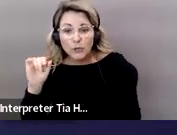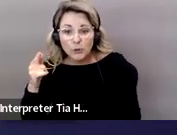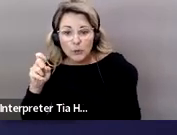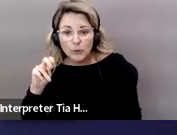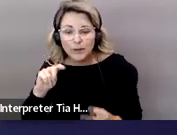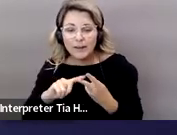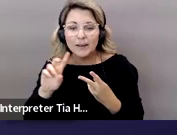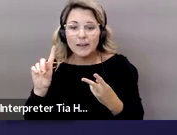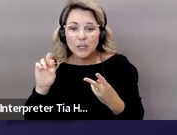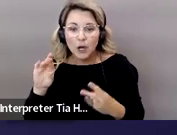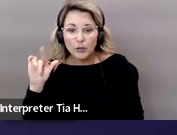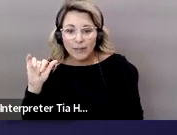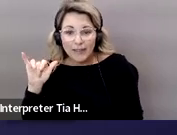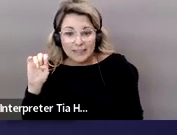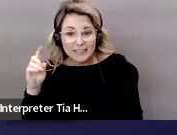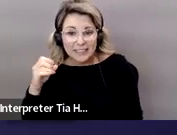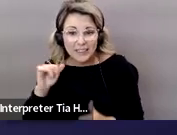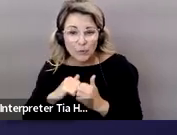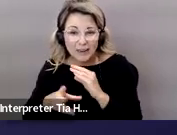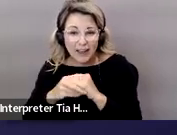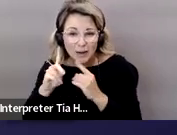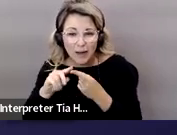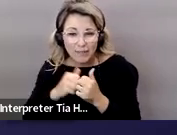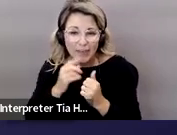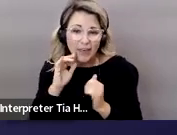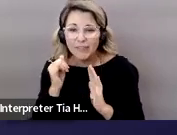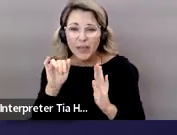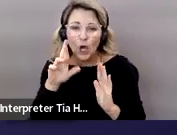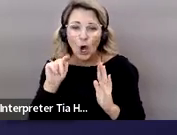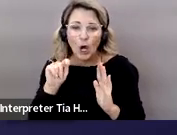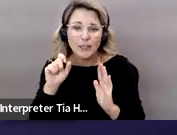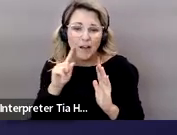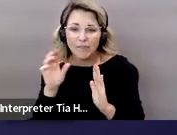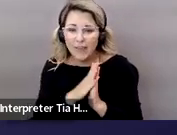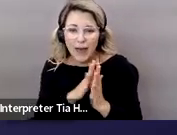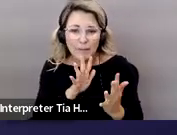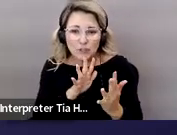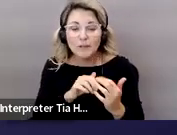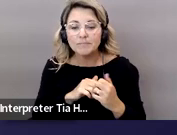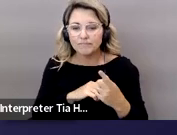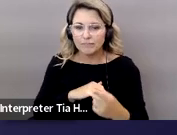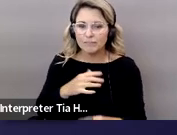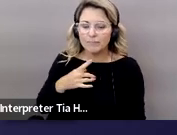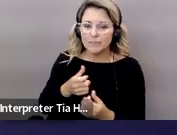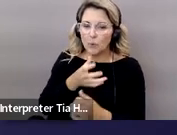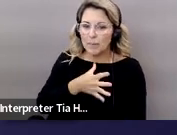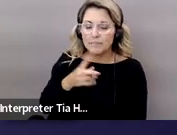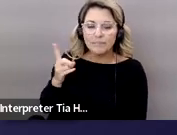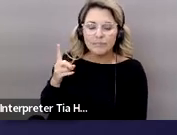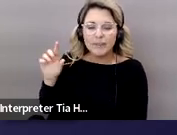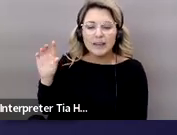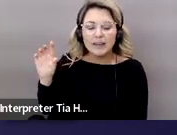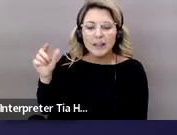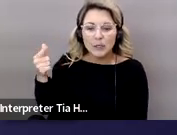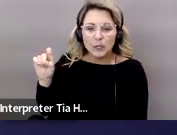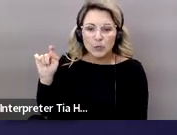the art of the abstract? I like what you said, Dr. Rummel, about it becomes what we use to send to